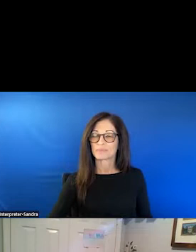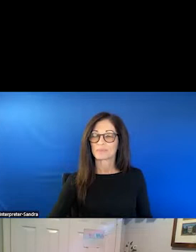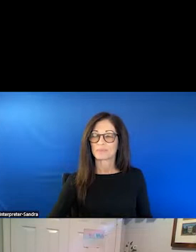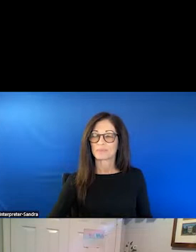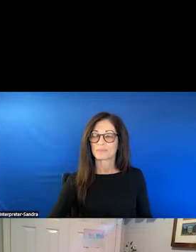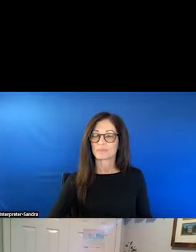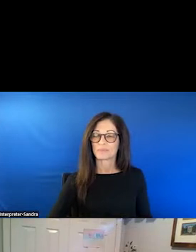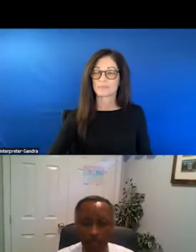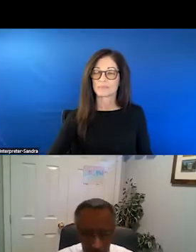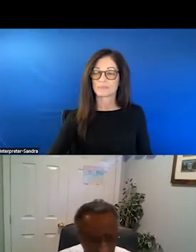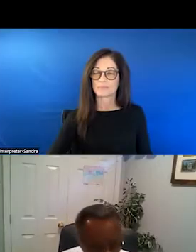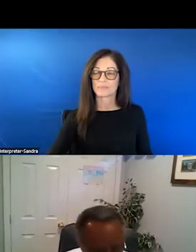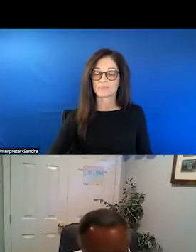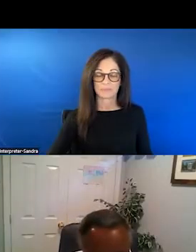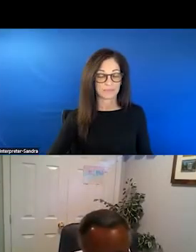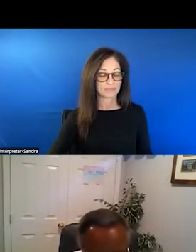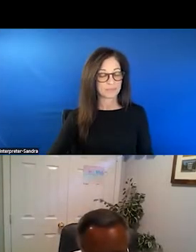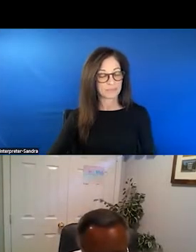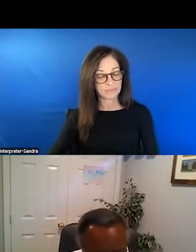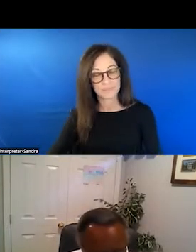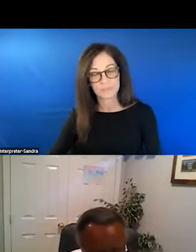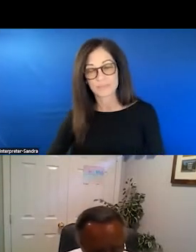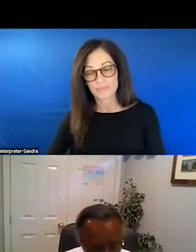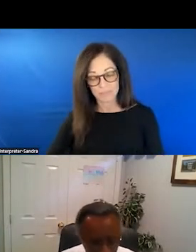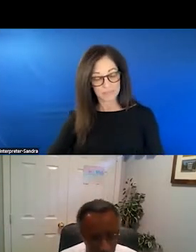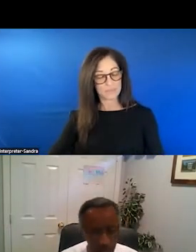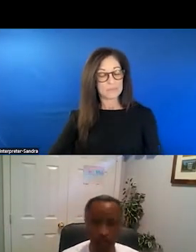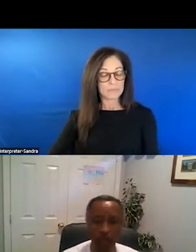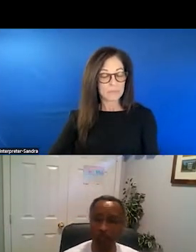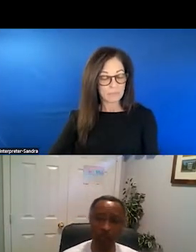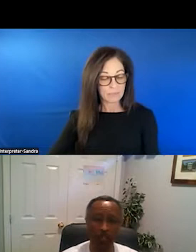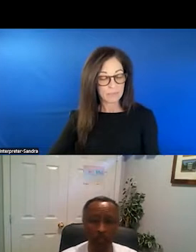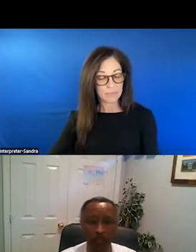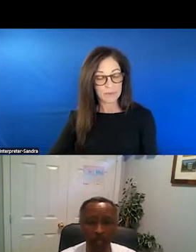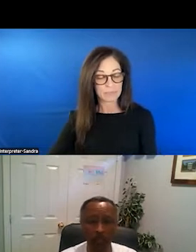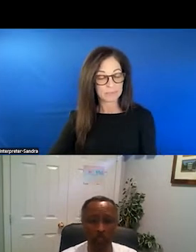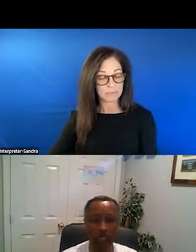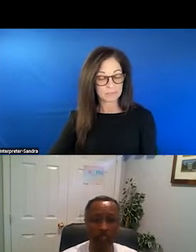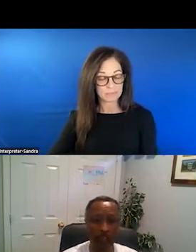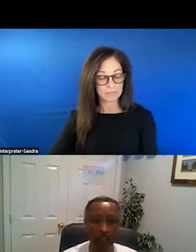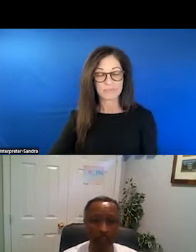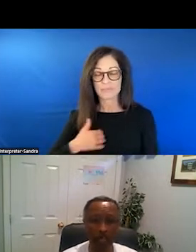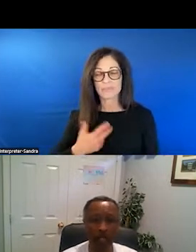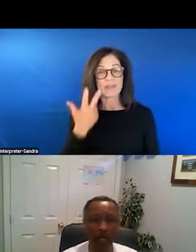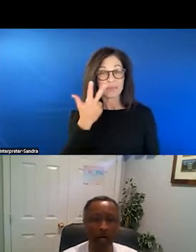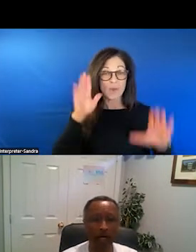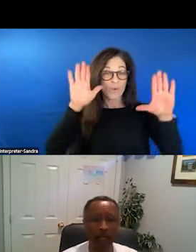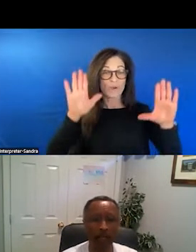I have my sheet in front of me here. We have three wonderful speakers that are going to be talking to us